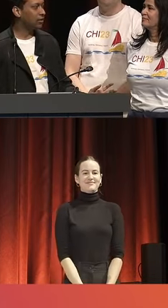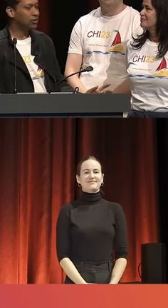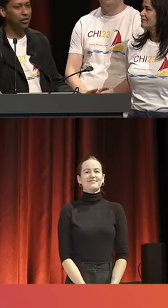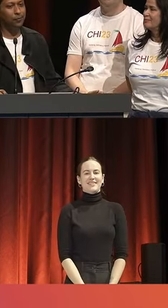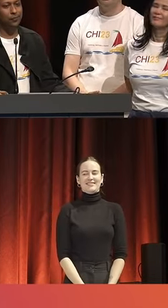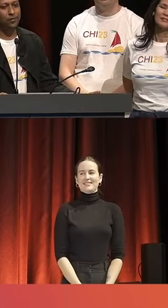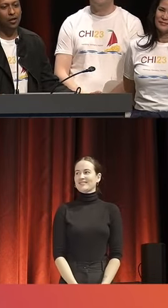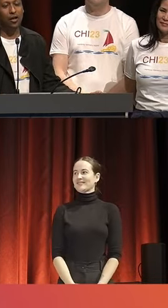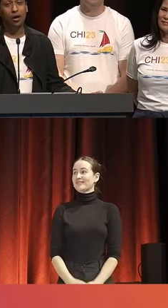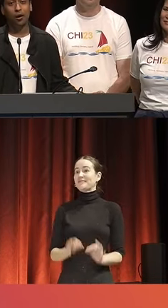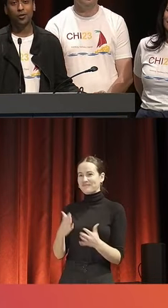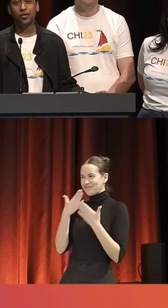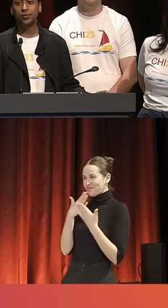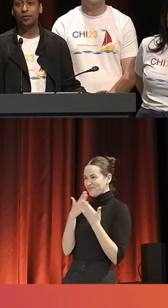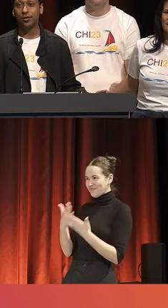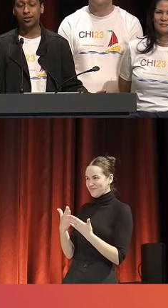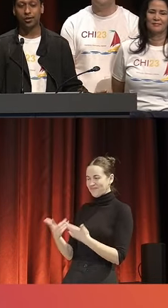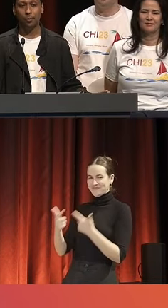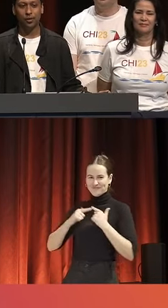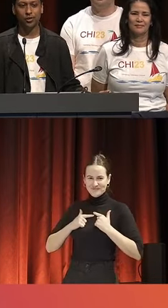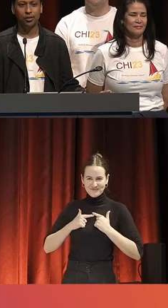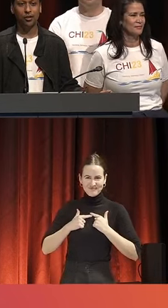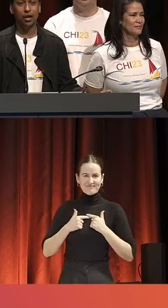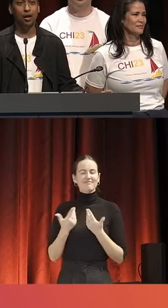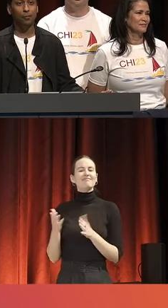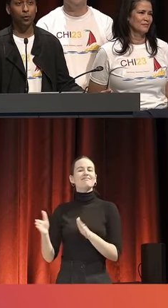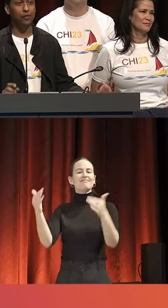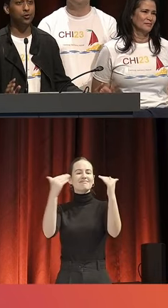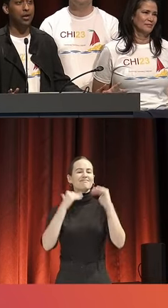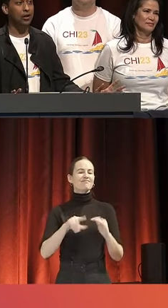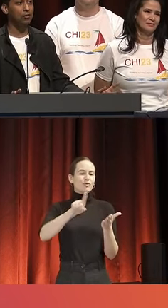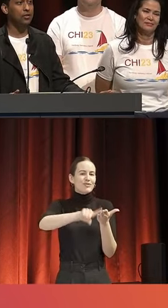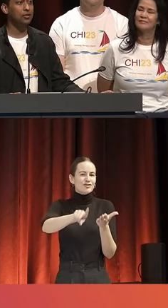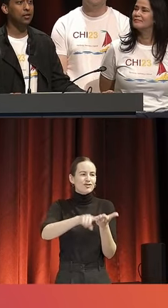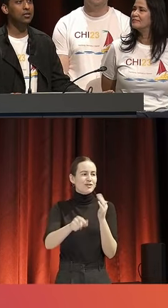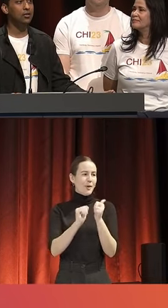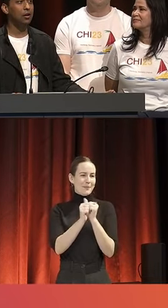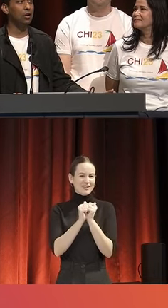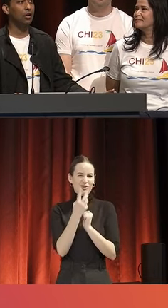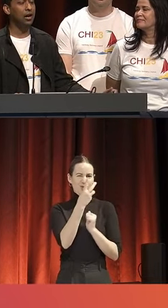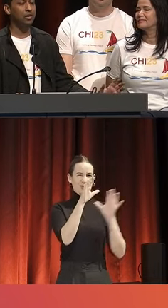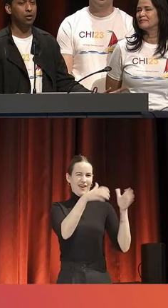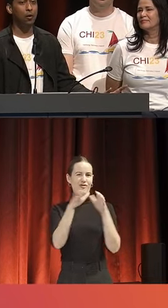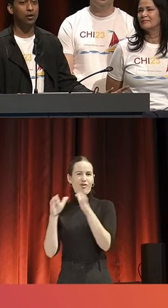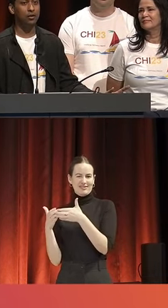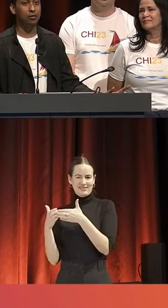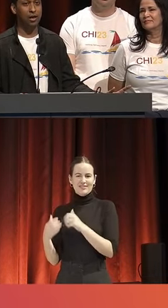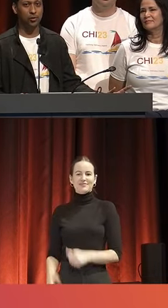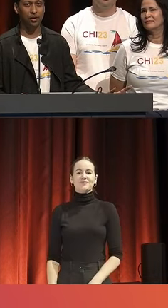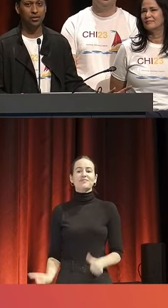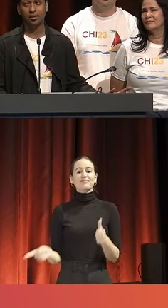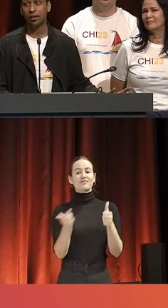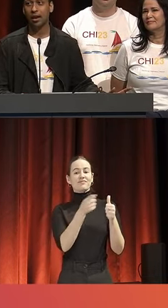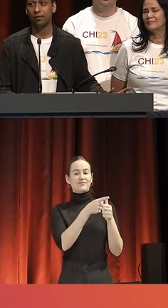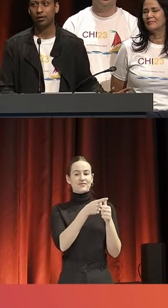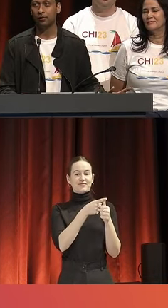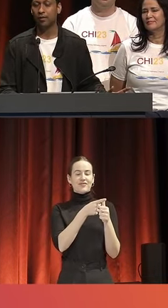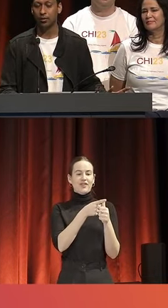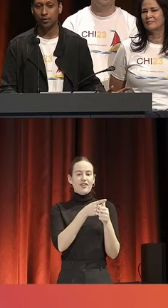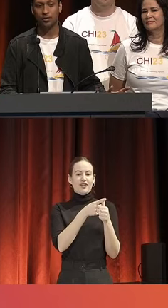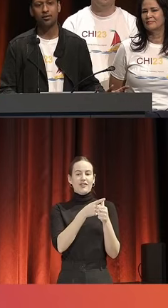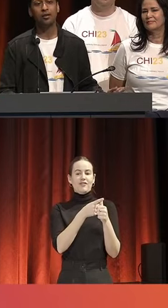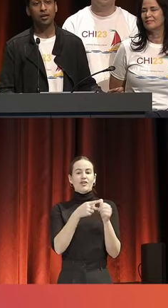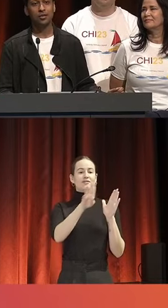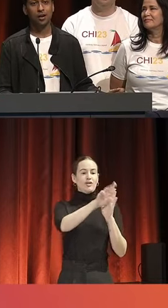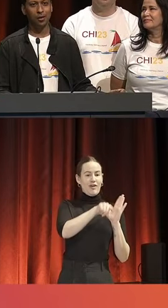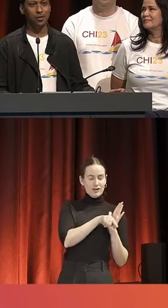Thanks, Anisha. On to the student research competition. We have two categories in this, category one undergraduates and category two